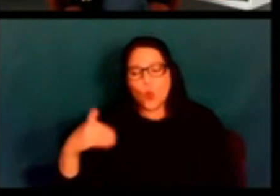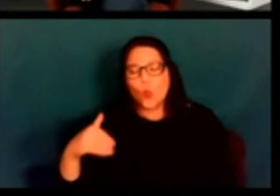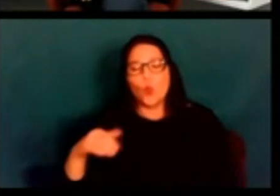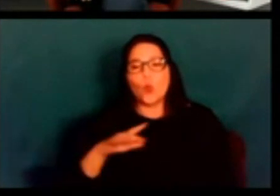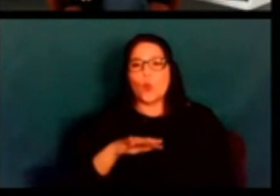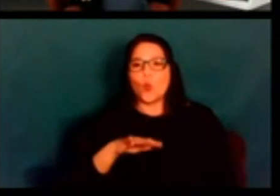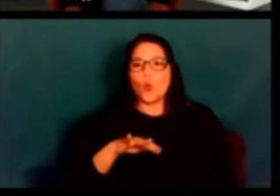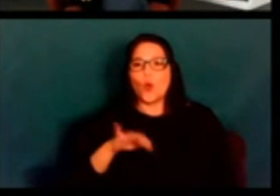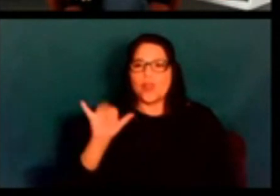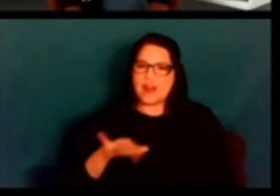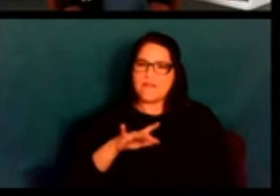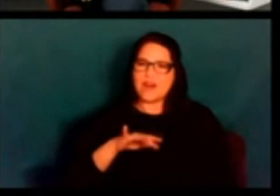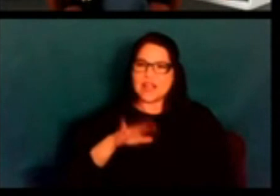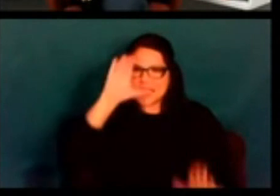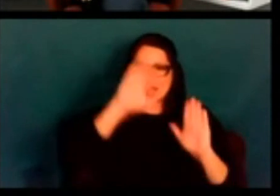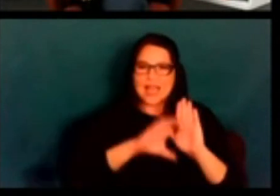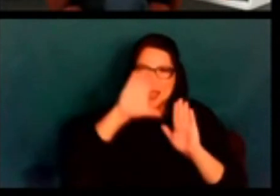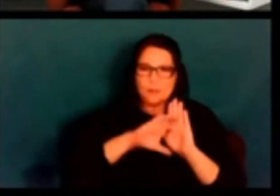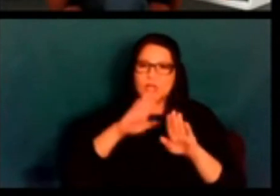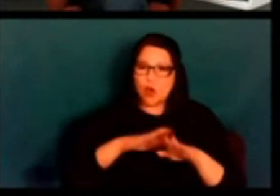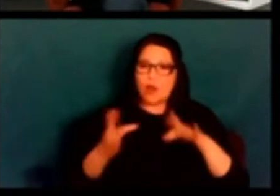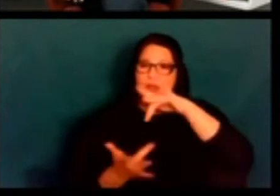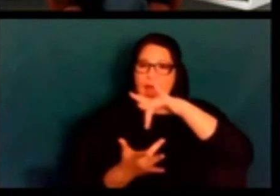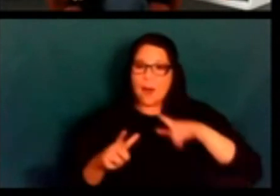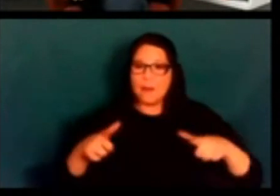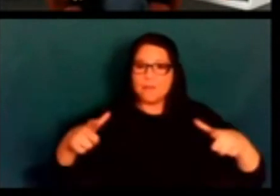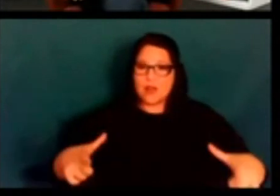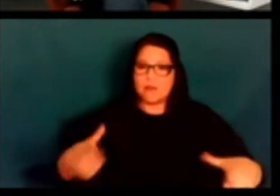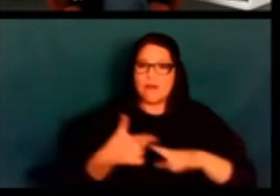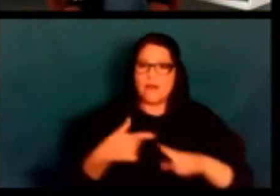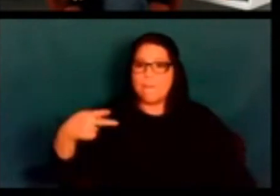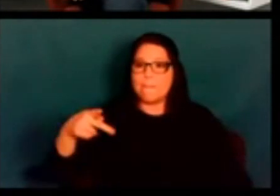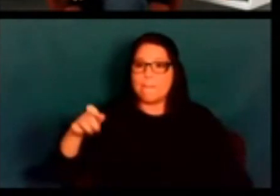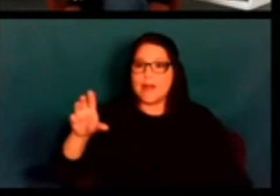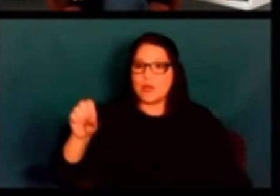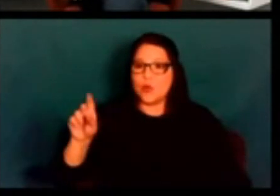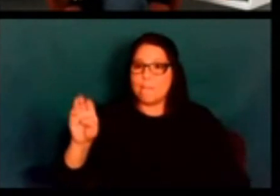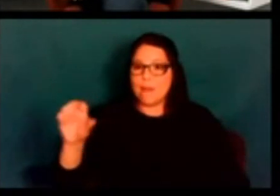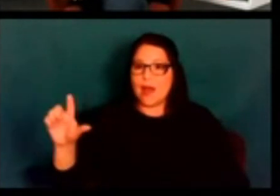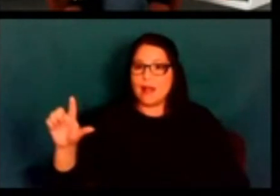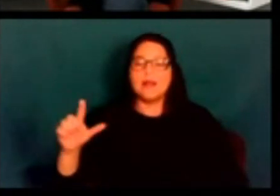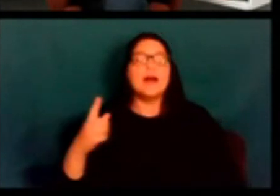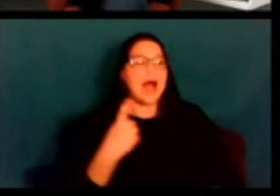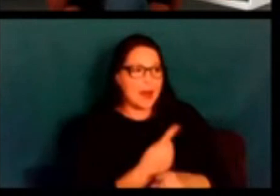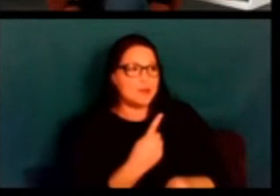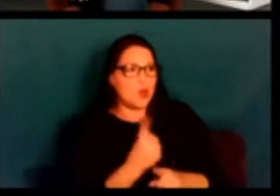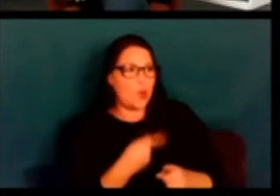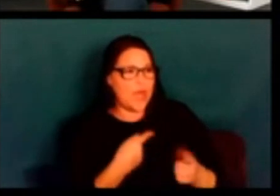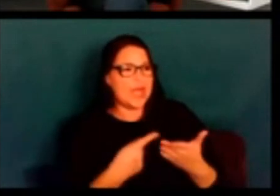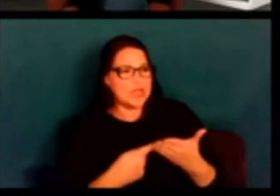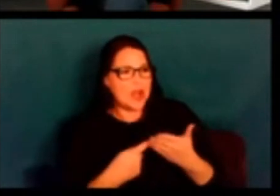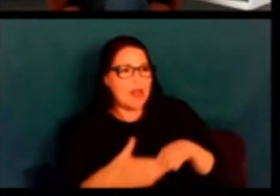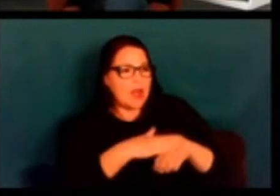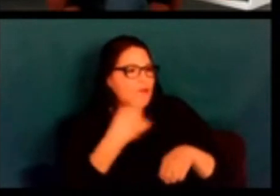That Funkadelic image, all those album covers of Pedro Bell on Funkadelic. Absolutely. We could talk about the